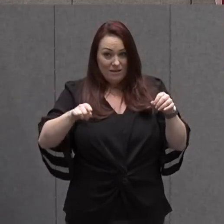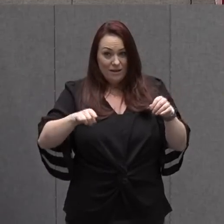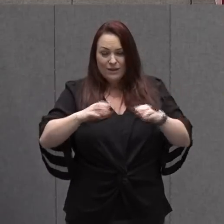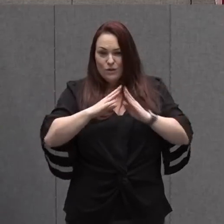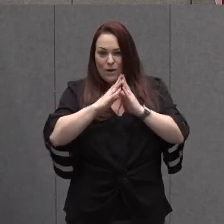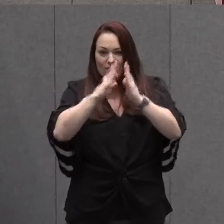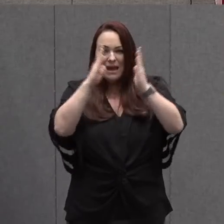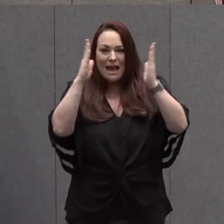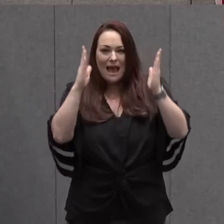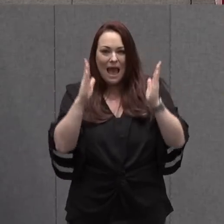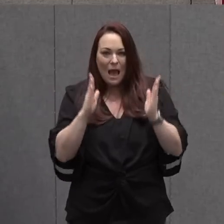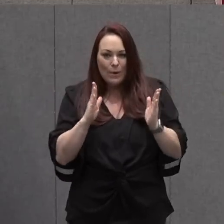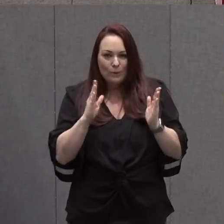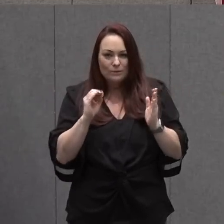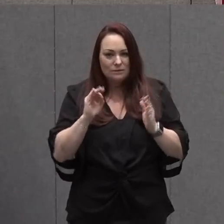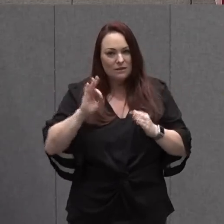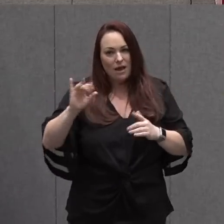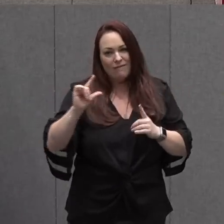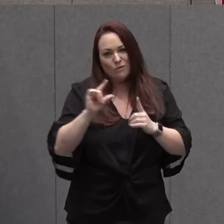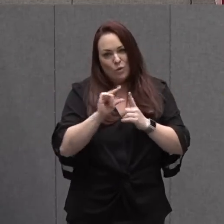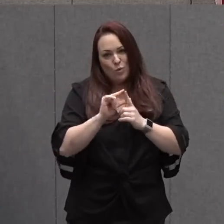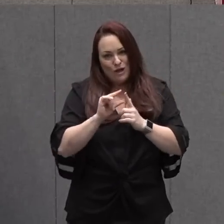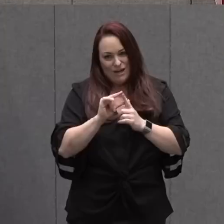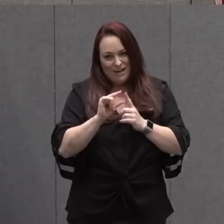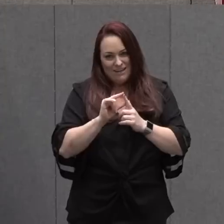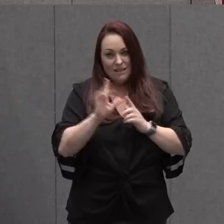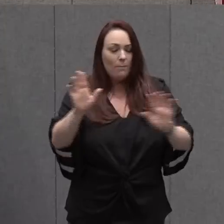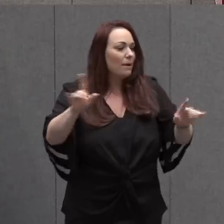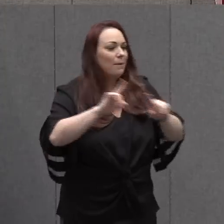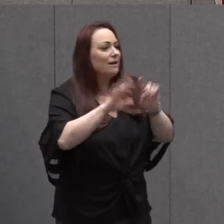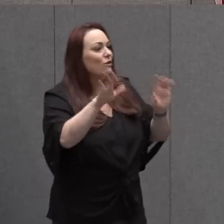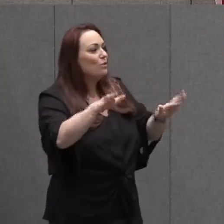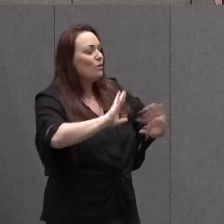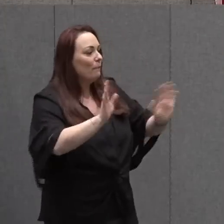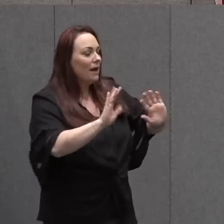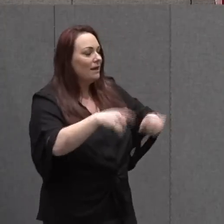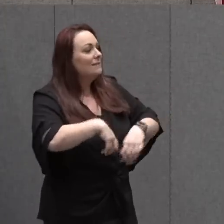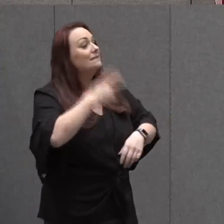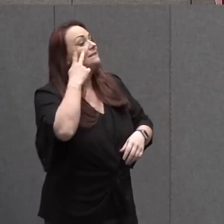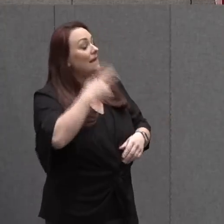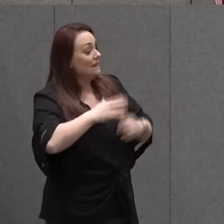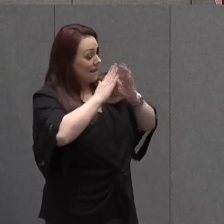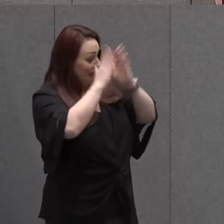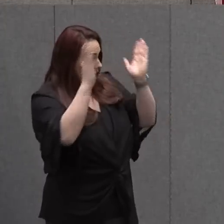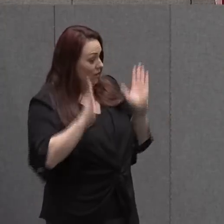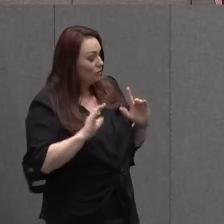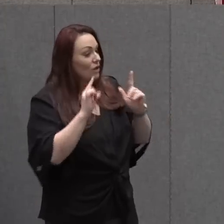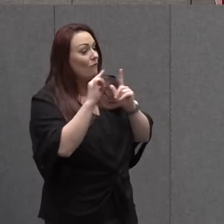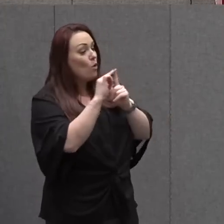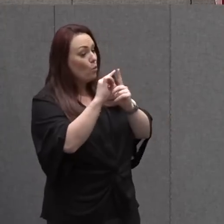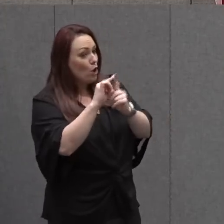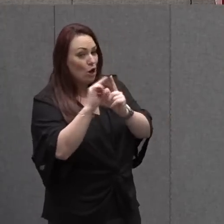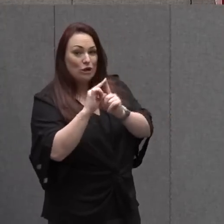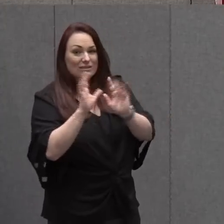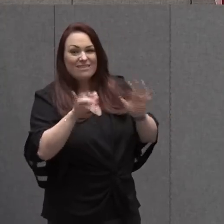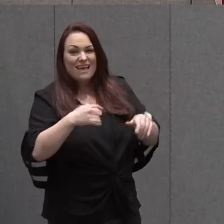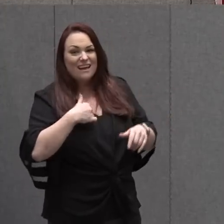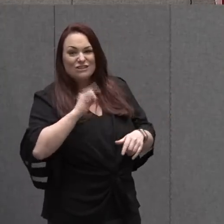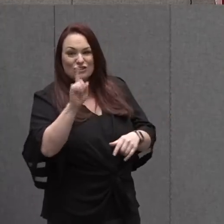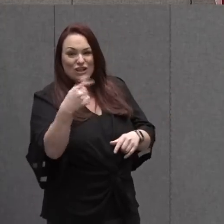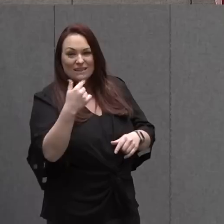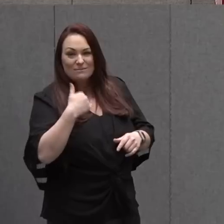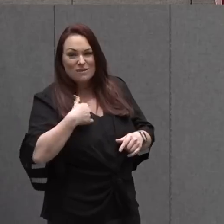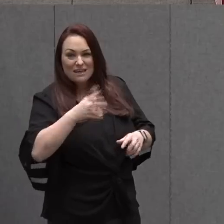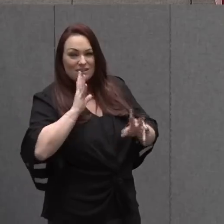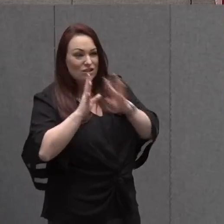of words. Well, yeah, but do you see the house of words, Miss Martindale, was me just